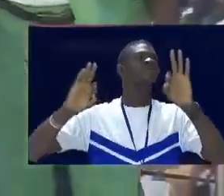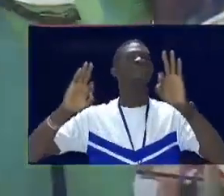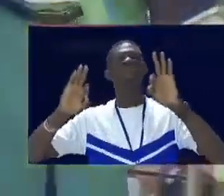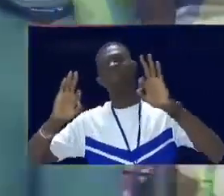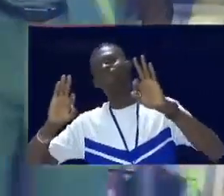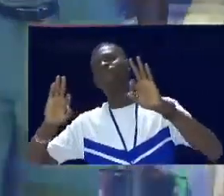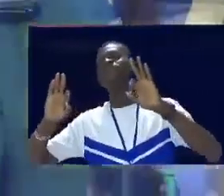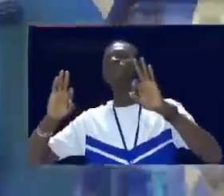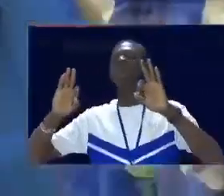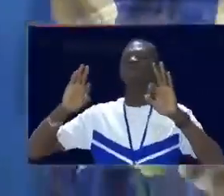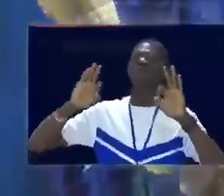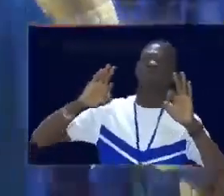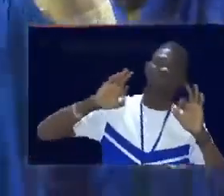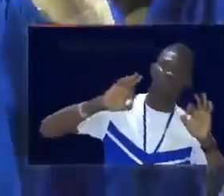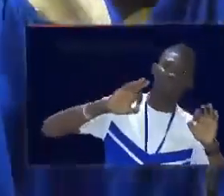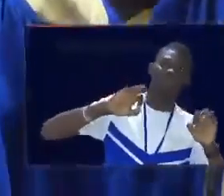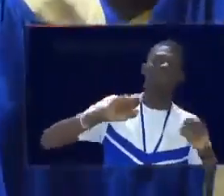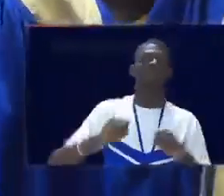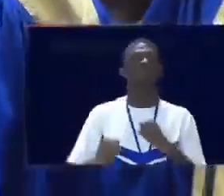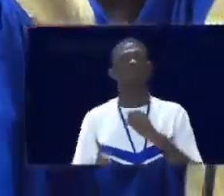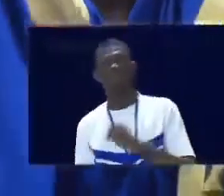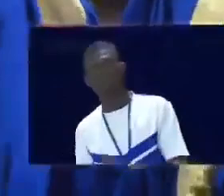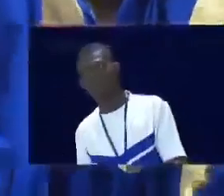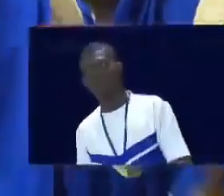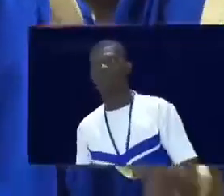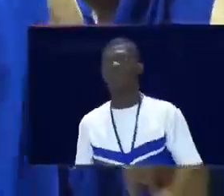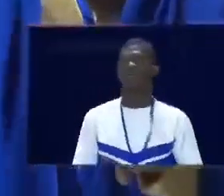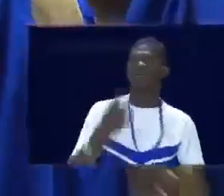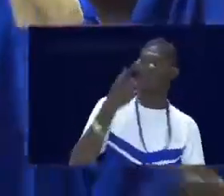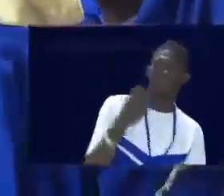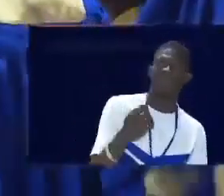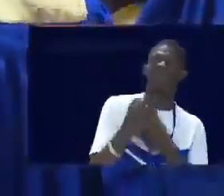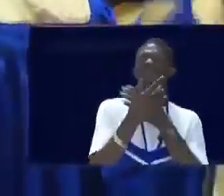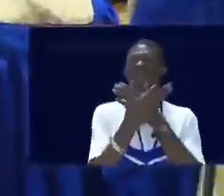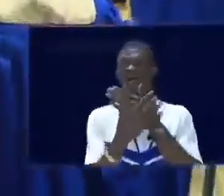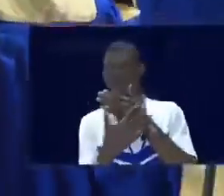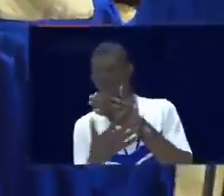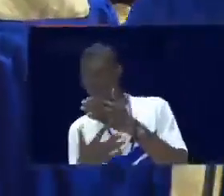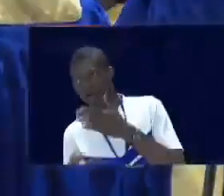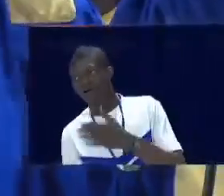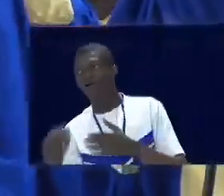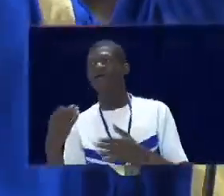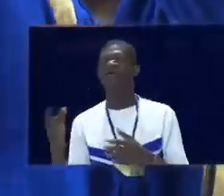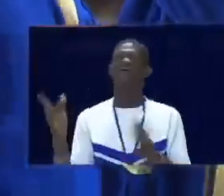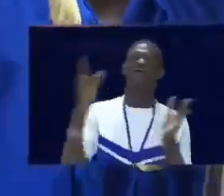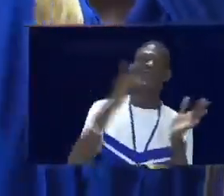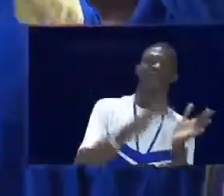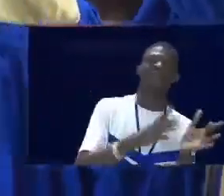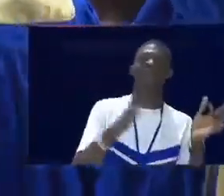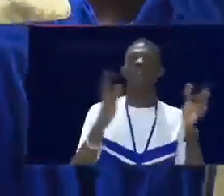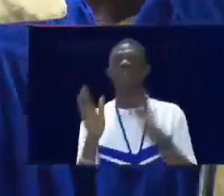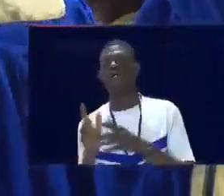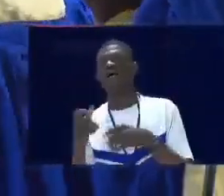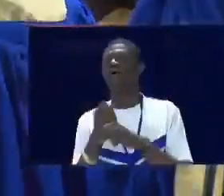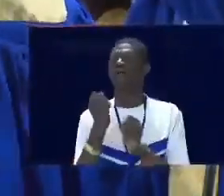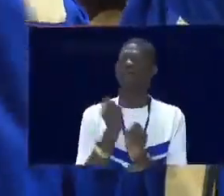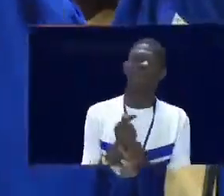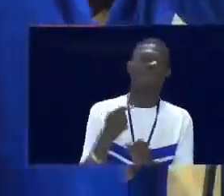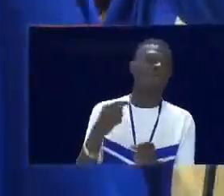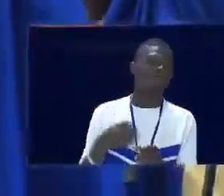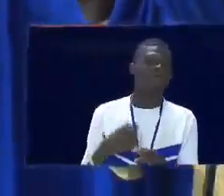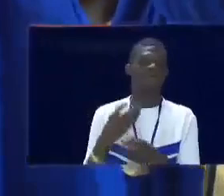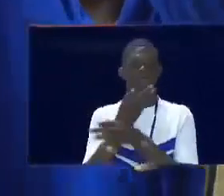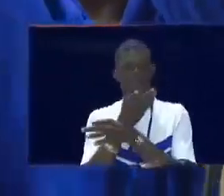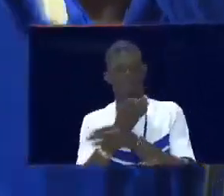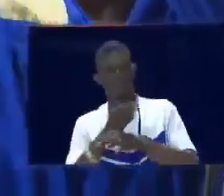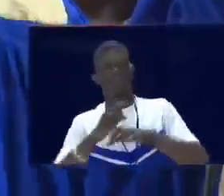Victory is mine, victory is mine through the name of Jesus. But Jesus